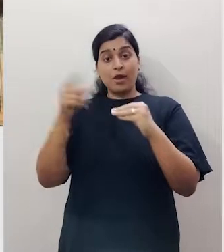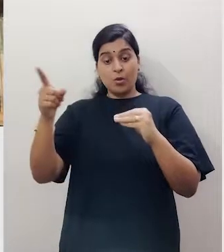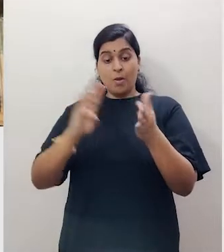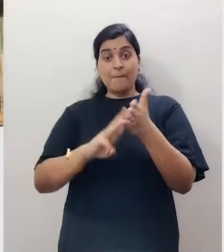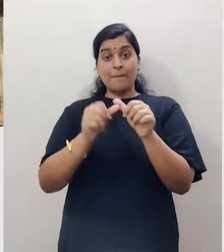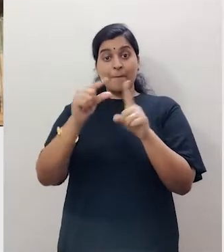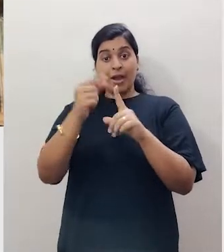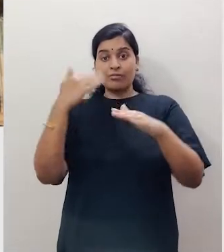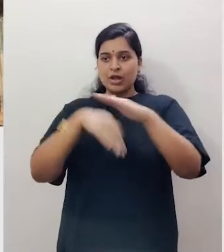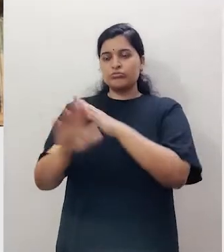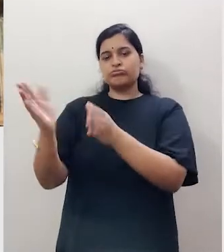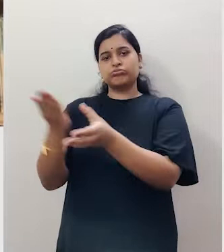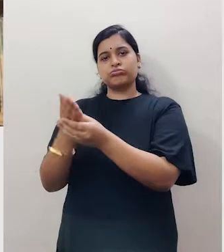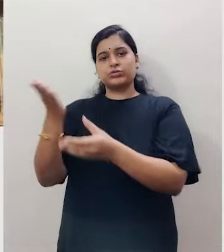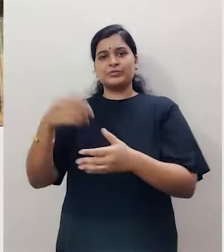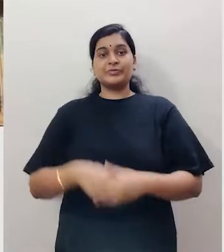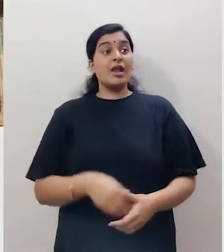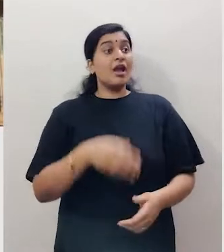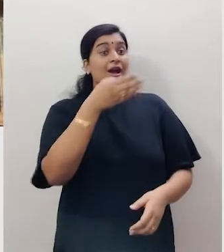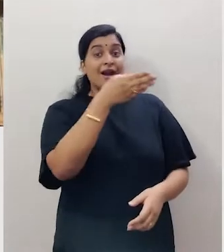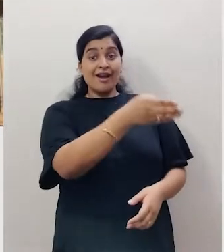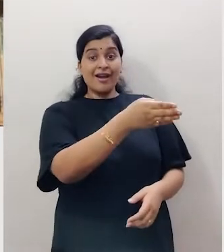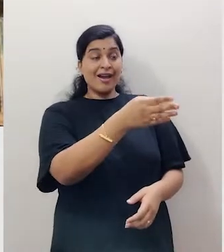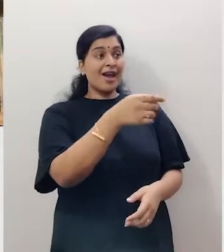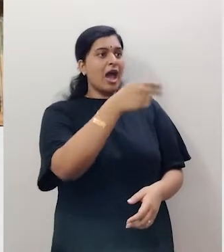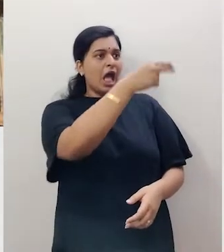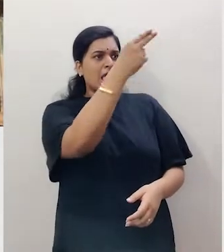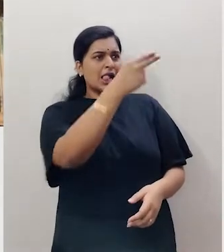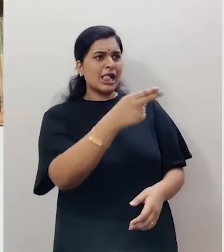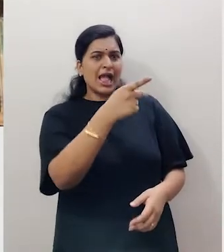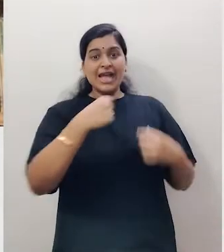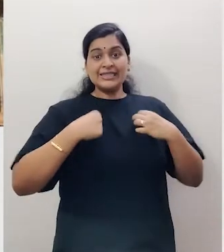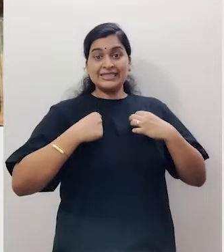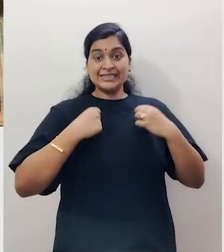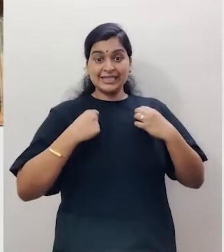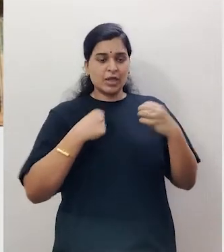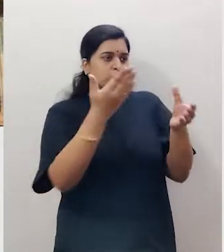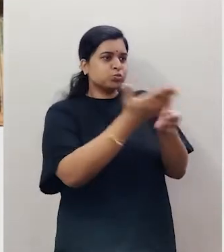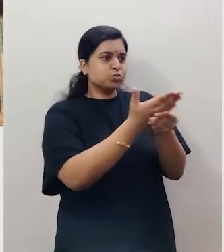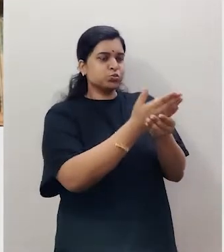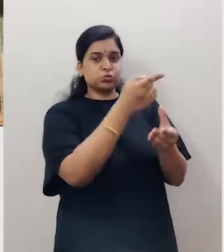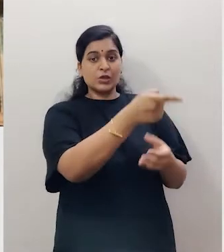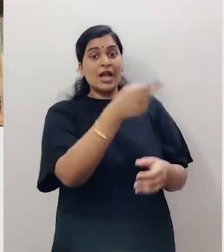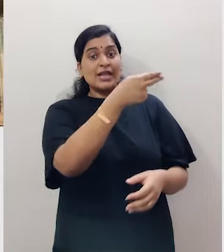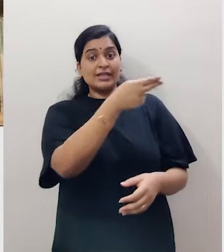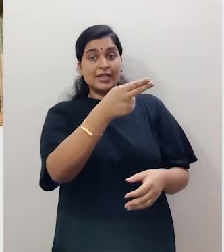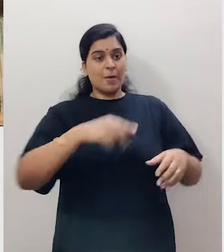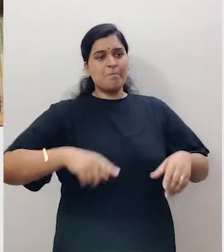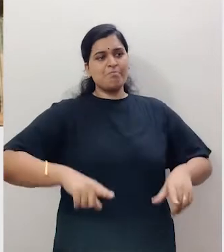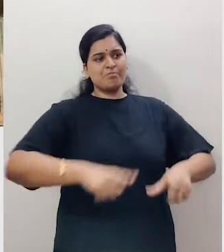I'm delighted to introduce a work held in the Textile collection, Tree of Life by Tadek Beutlich. It was made around the